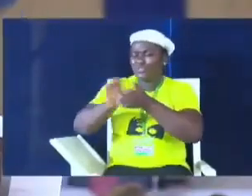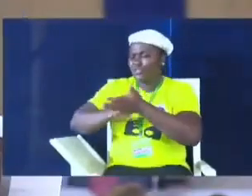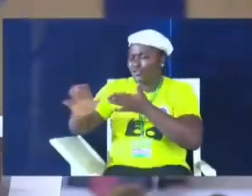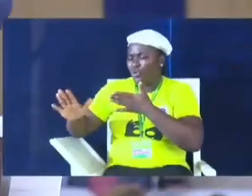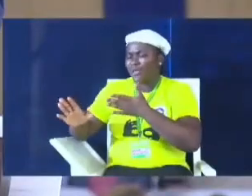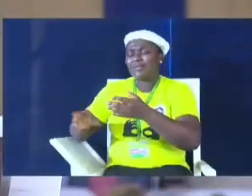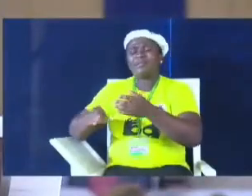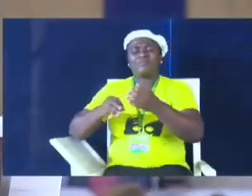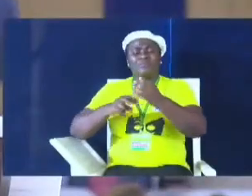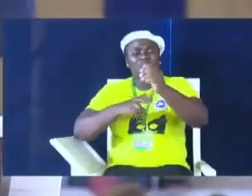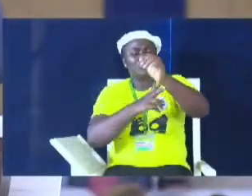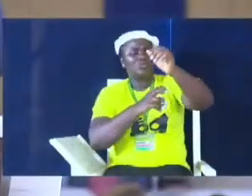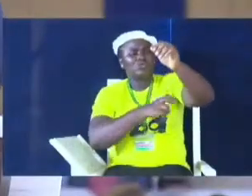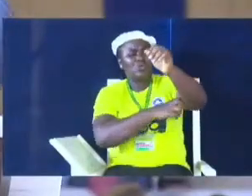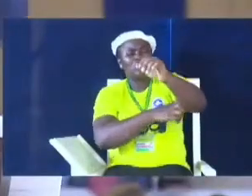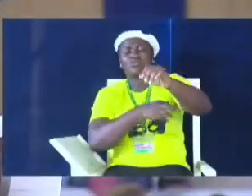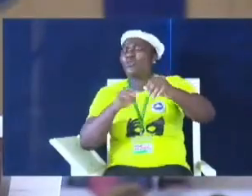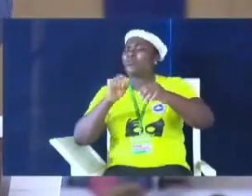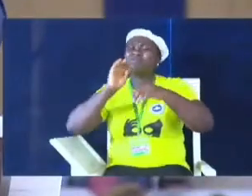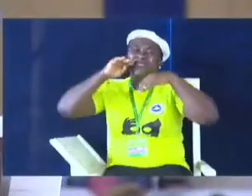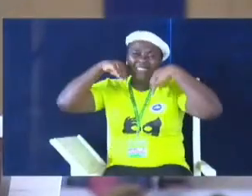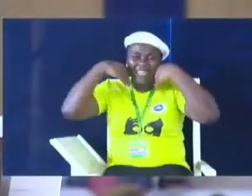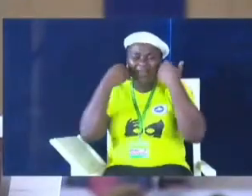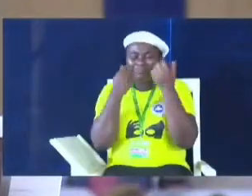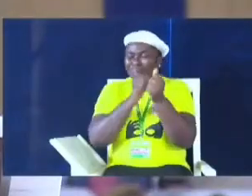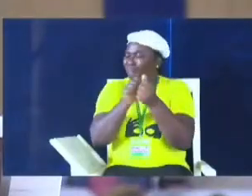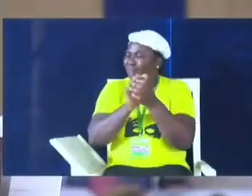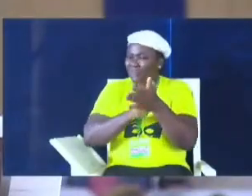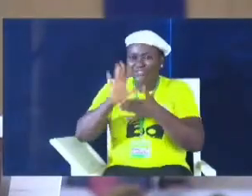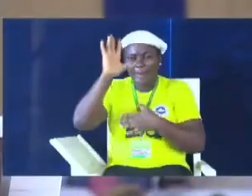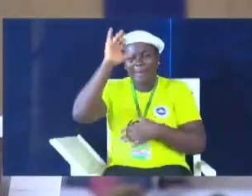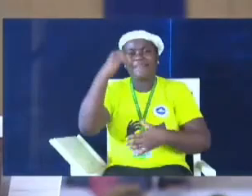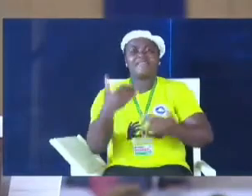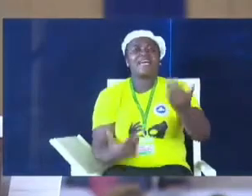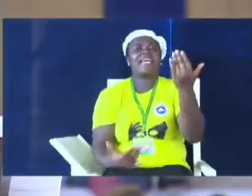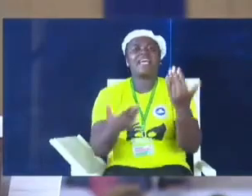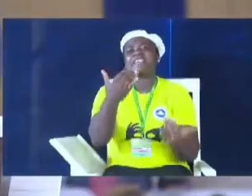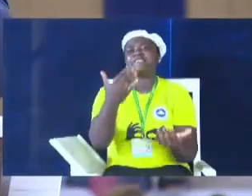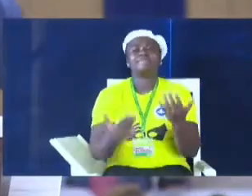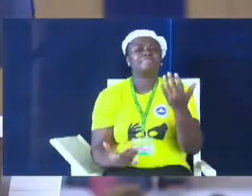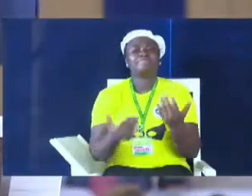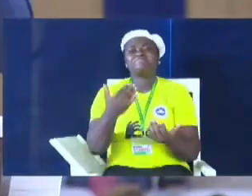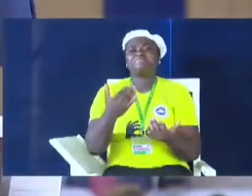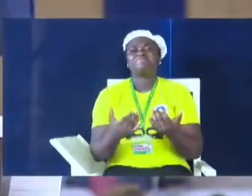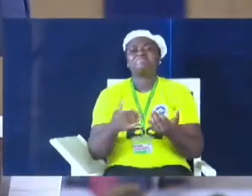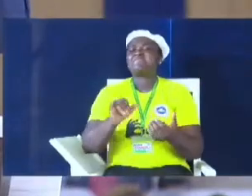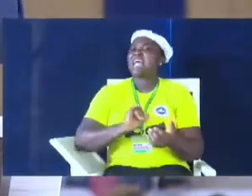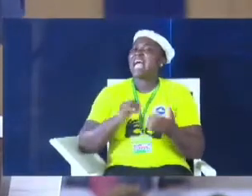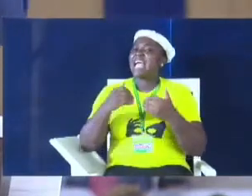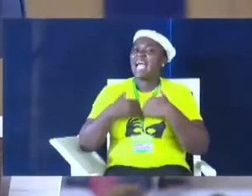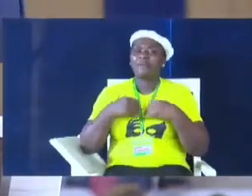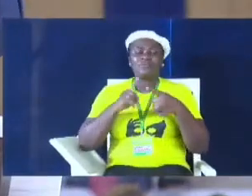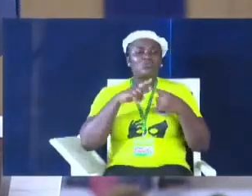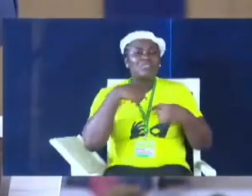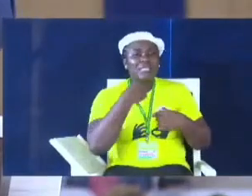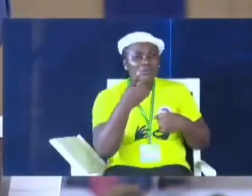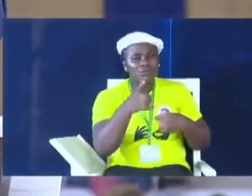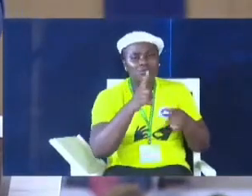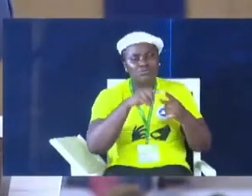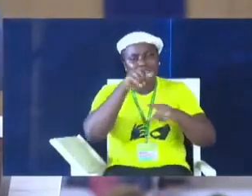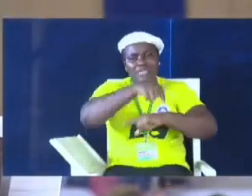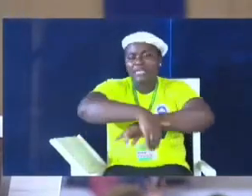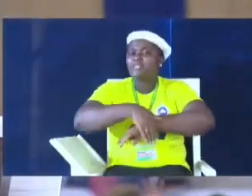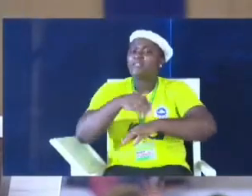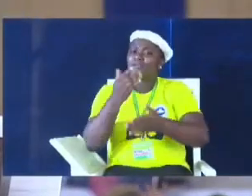Source of her shame, roasted by fire. I've been asked to tell you tonight, someone, wherever